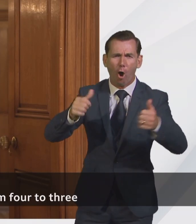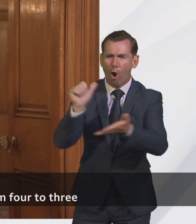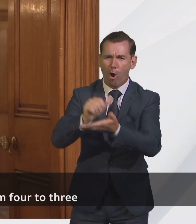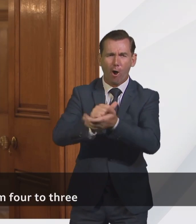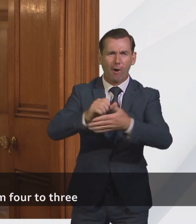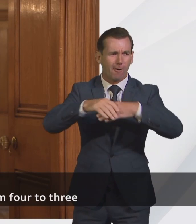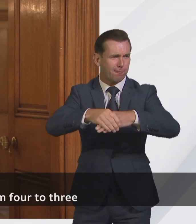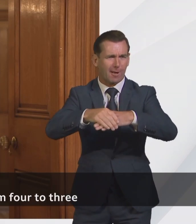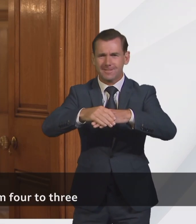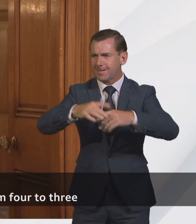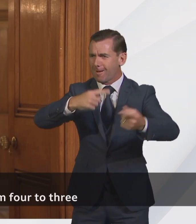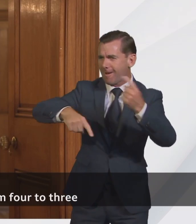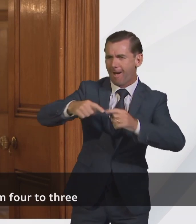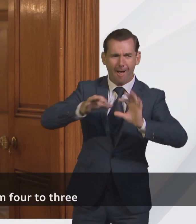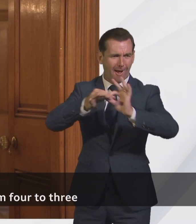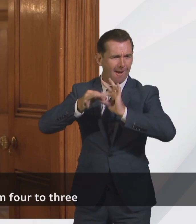their classmates.